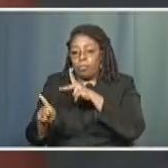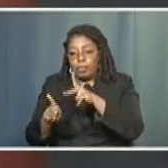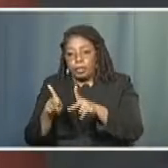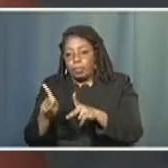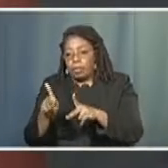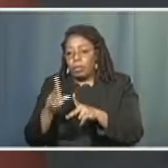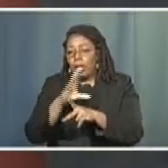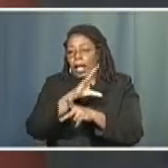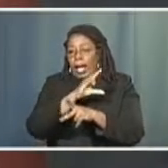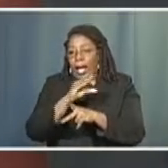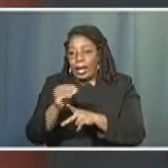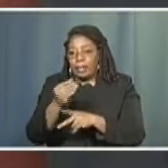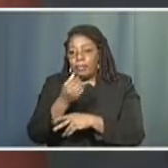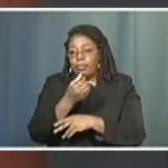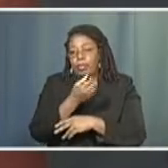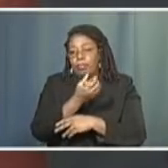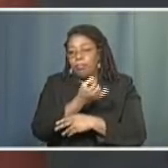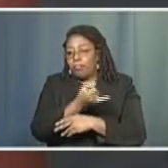of goods.